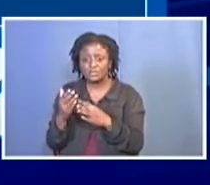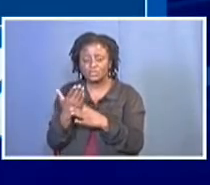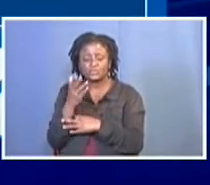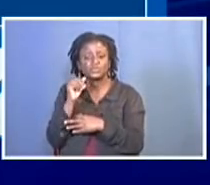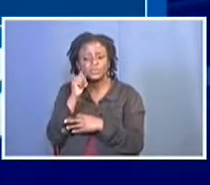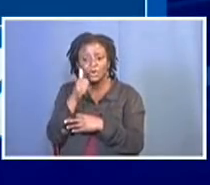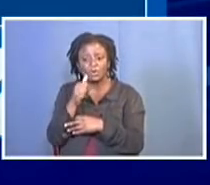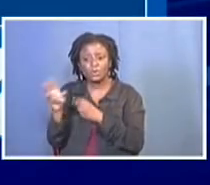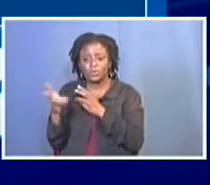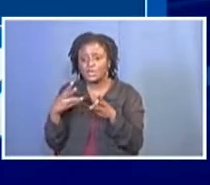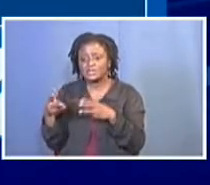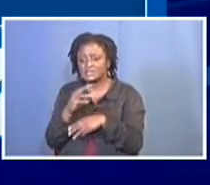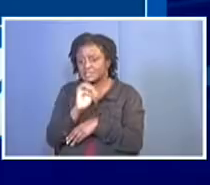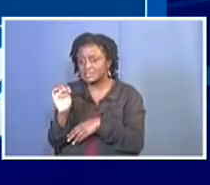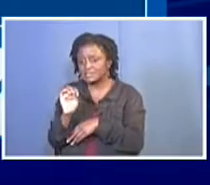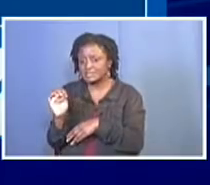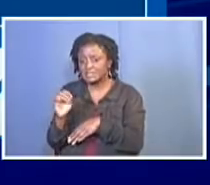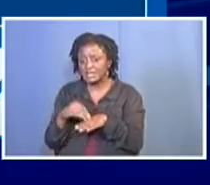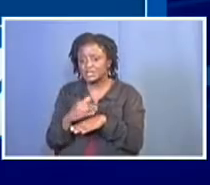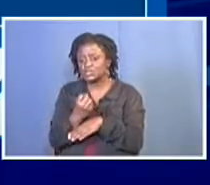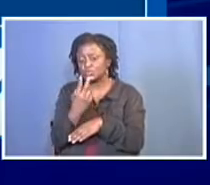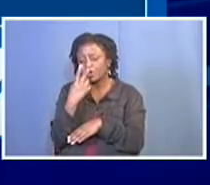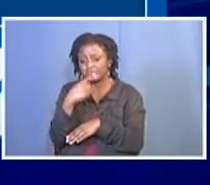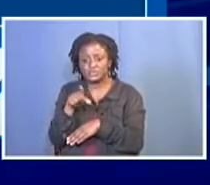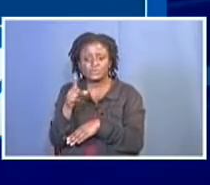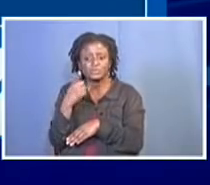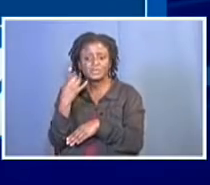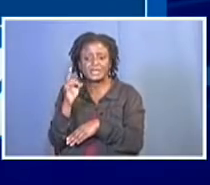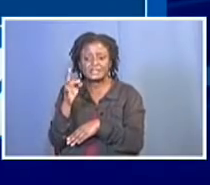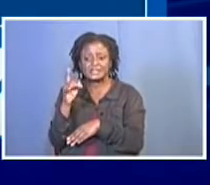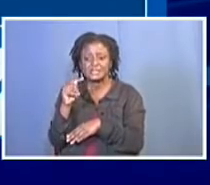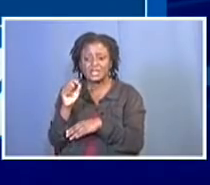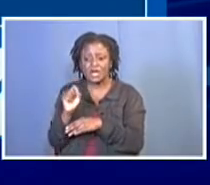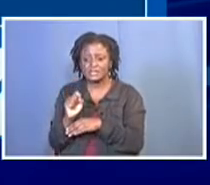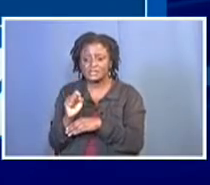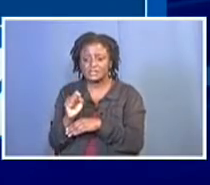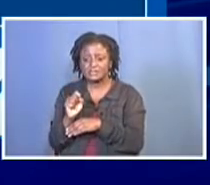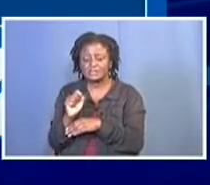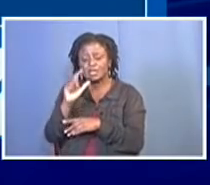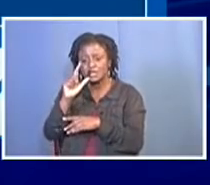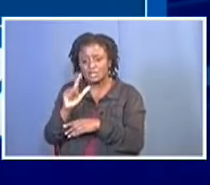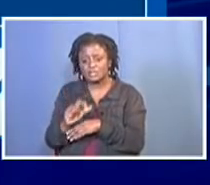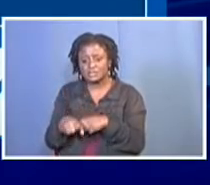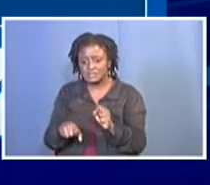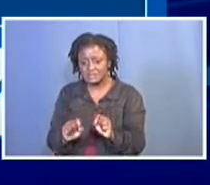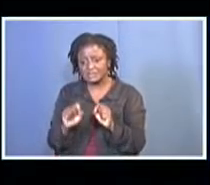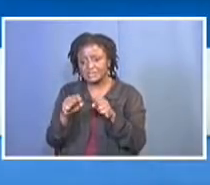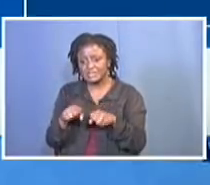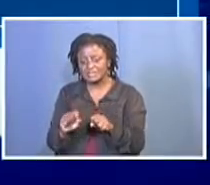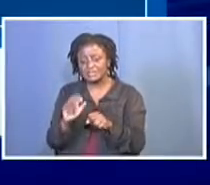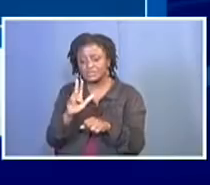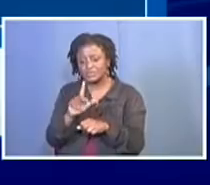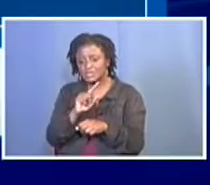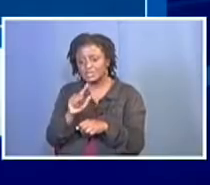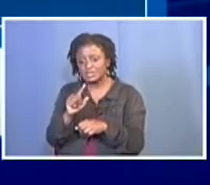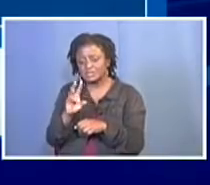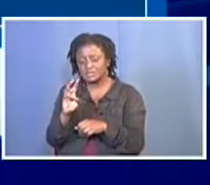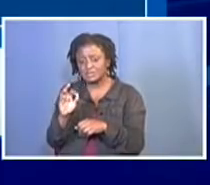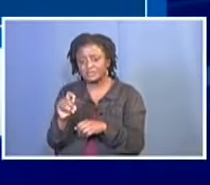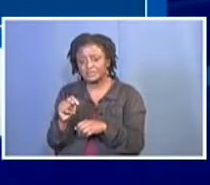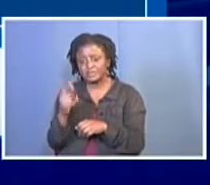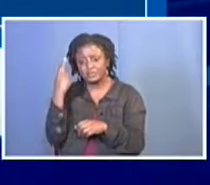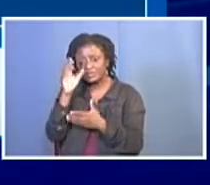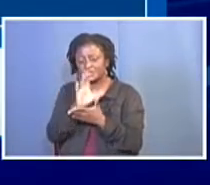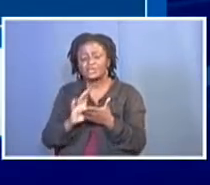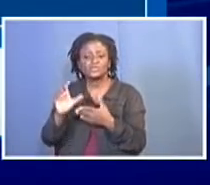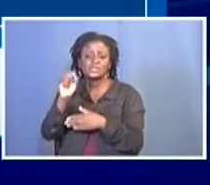winds are going to be easterly at 12 to 18 knots, wave heights 3 to 6 feet. Low tide, that will occur at 8:03 tonight. And then for the central and